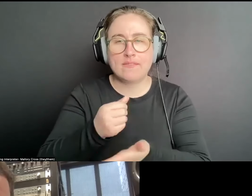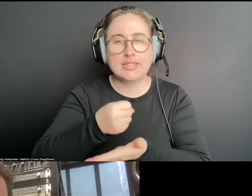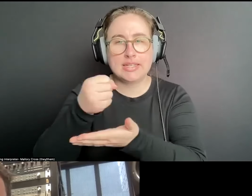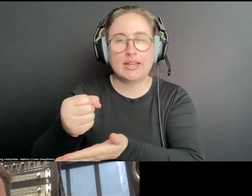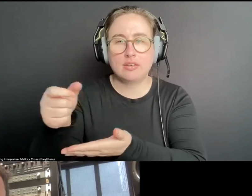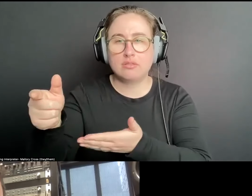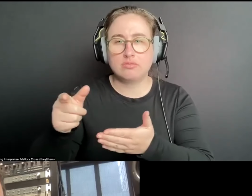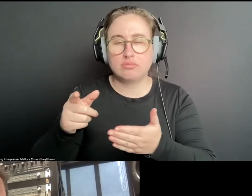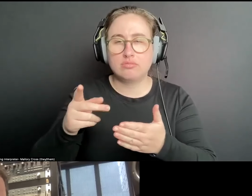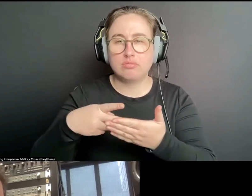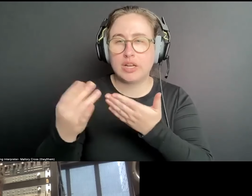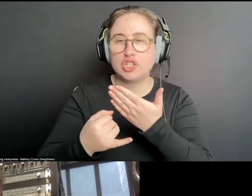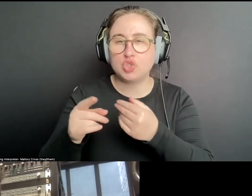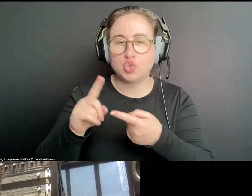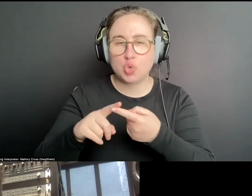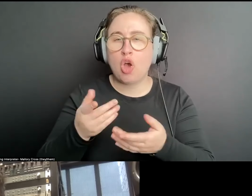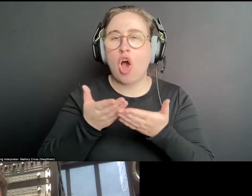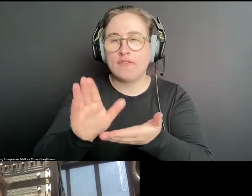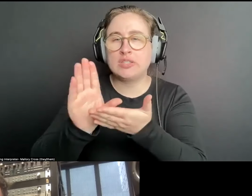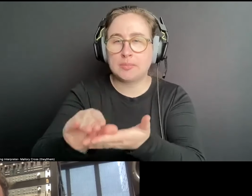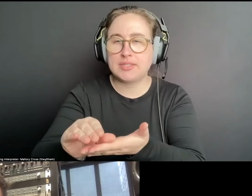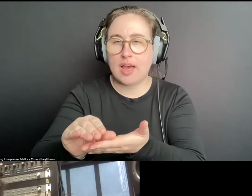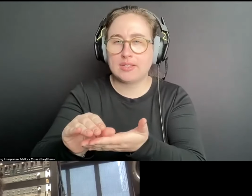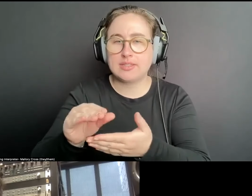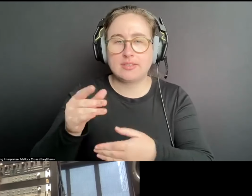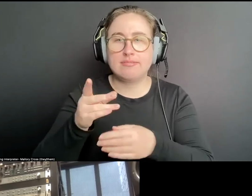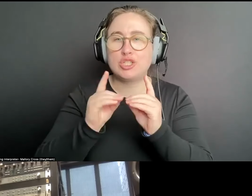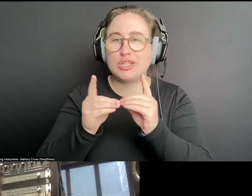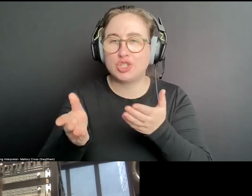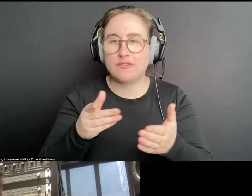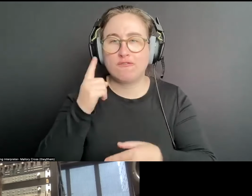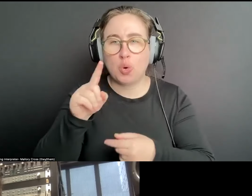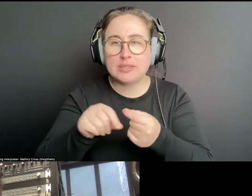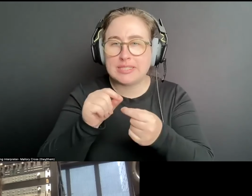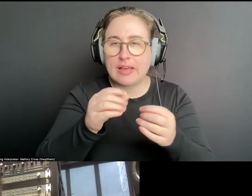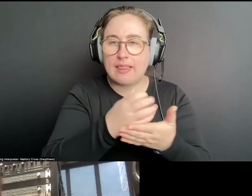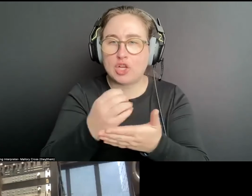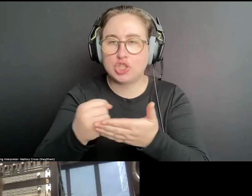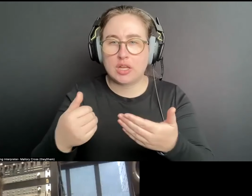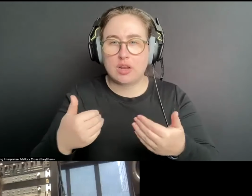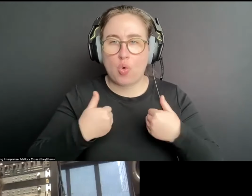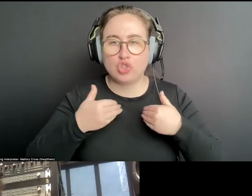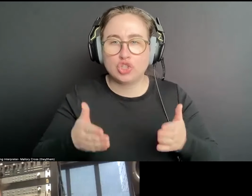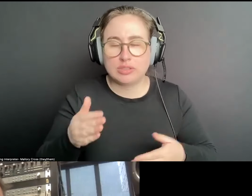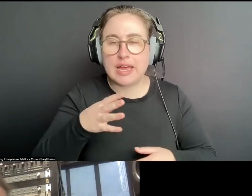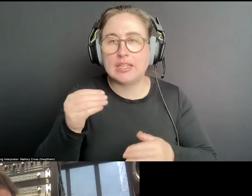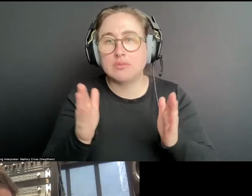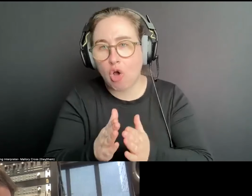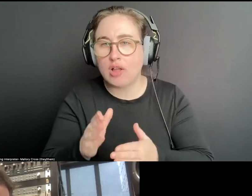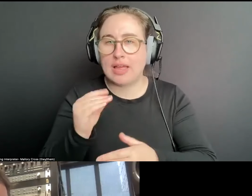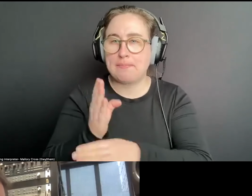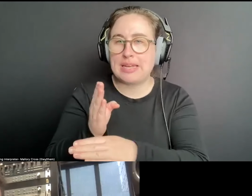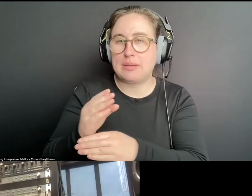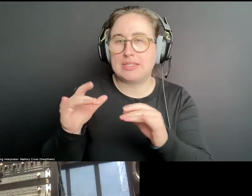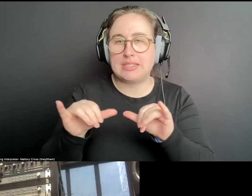initiative to offer subsidized digitization services to individual collection holders and small to medium-sized